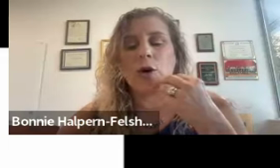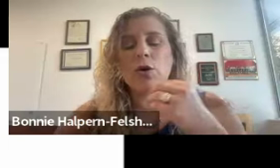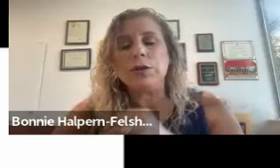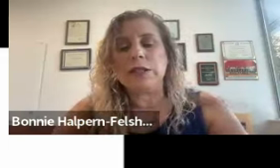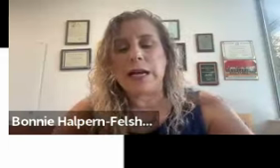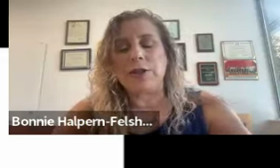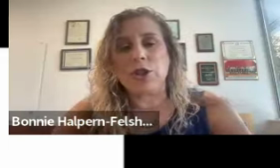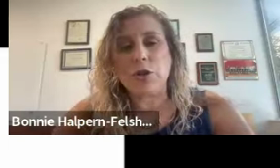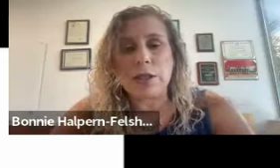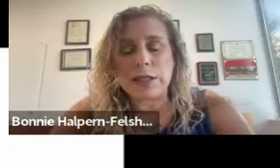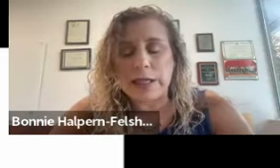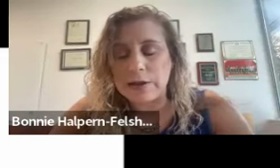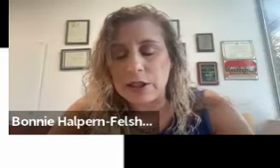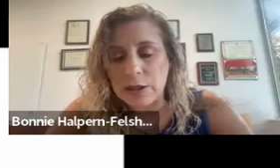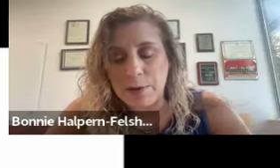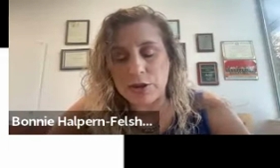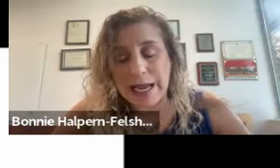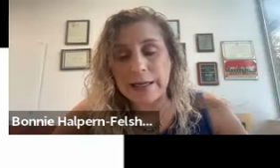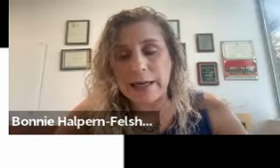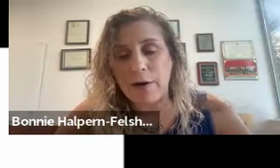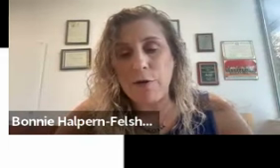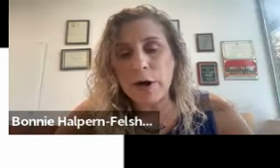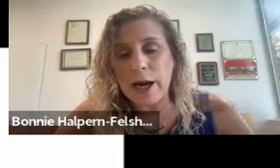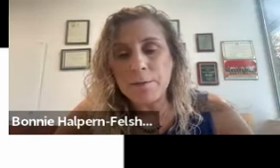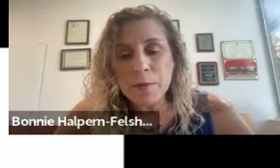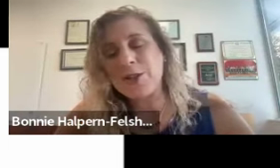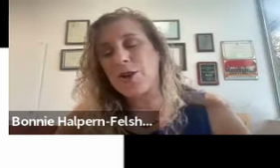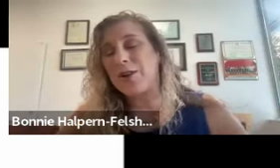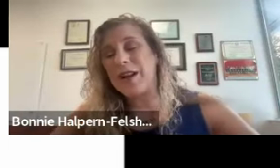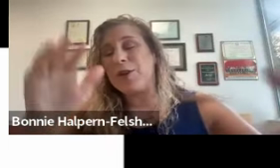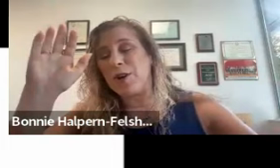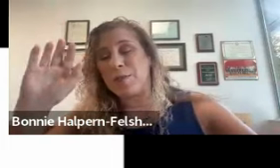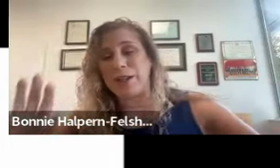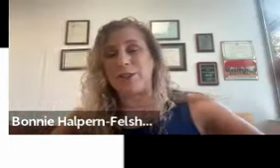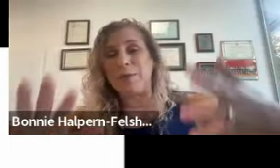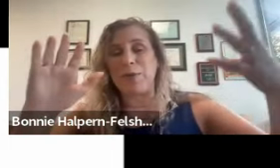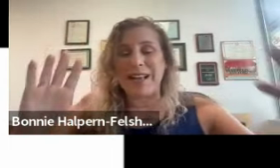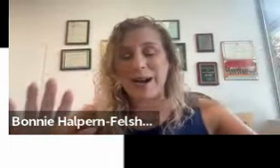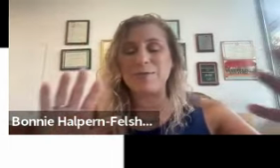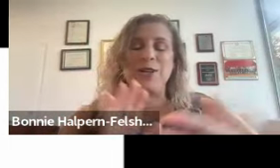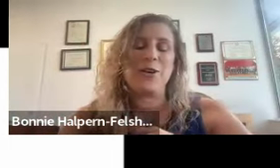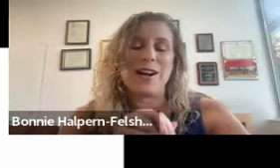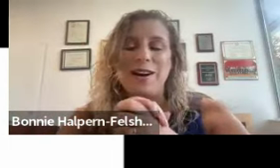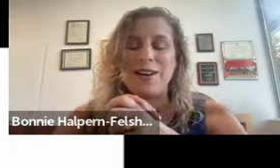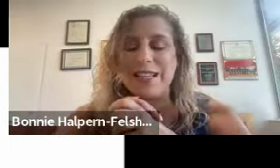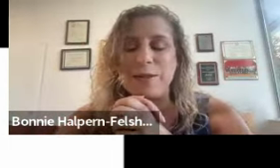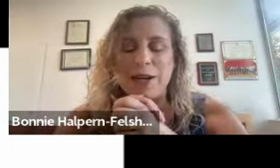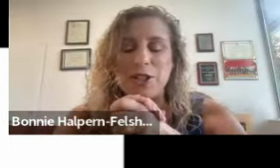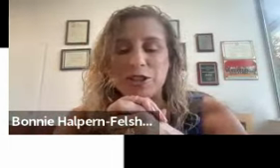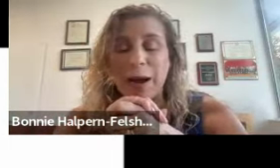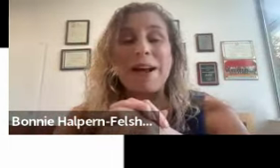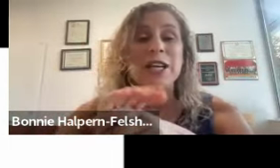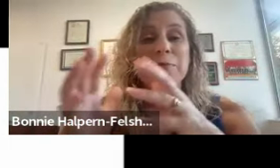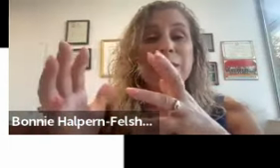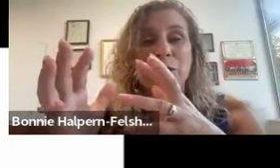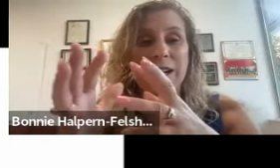say local discounts and student discounts, this is a picture taken in California. Sorry, I don't have New York pictures. Maybe when I come to New York, I'll take some